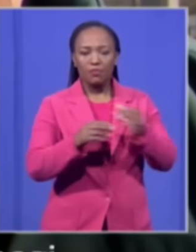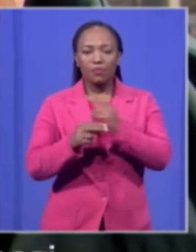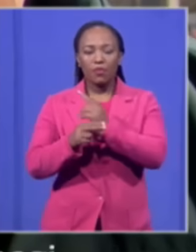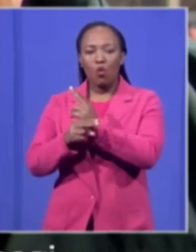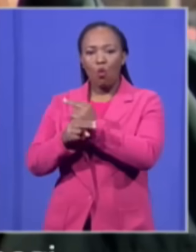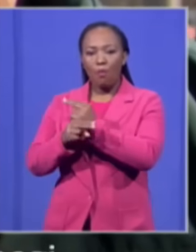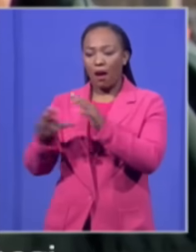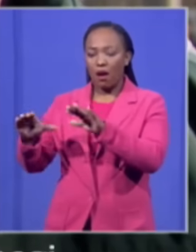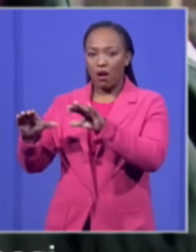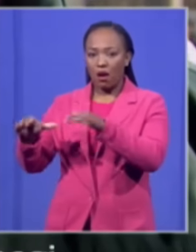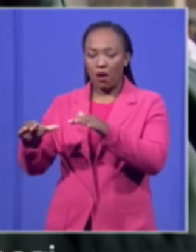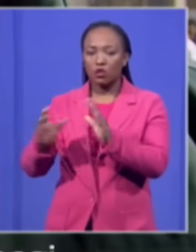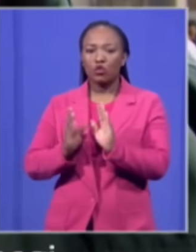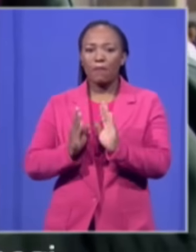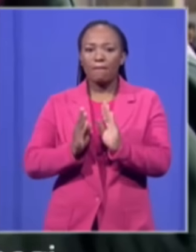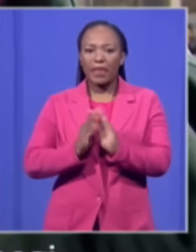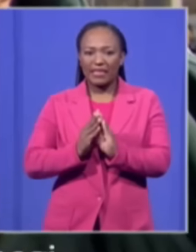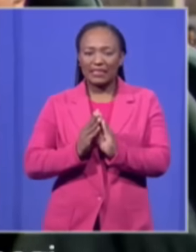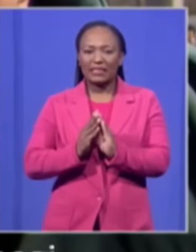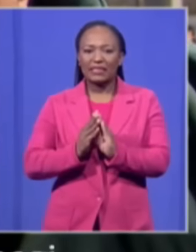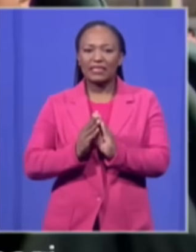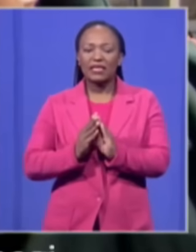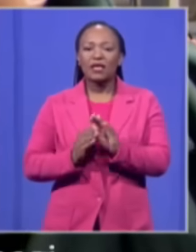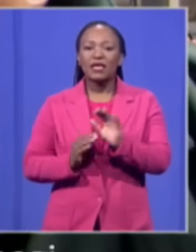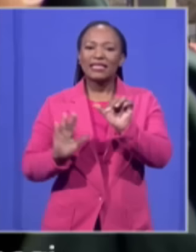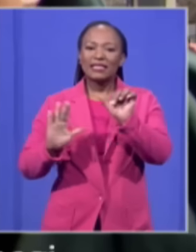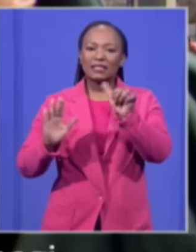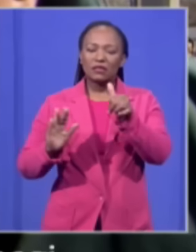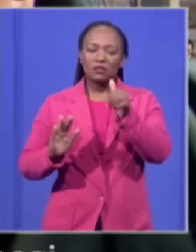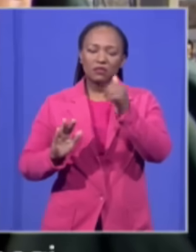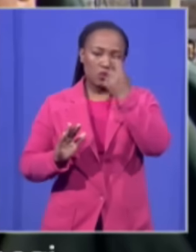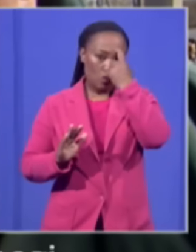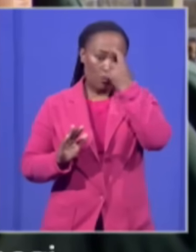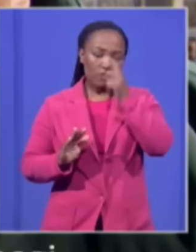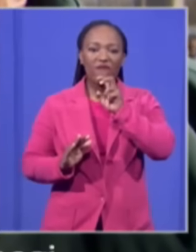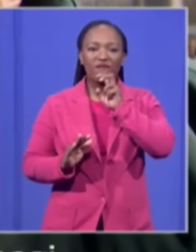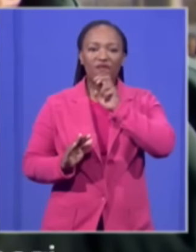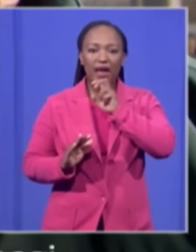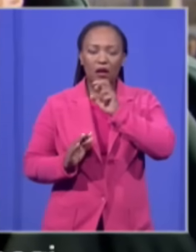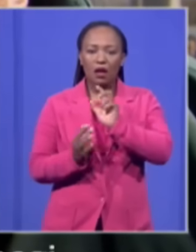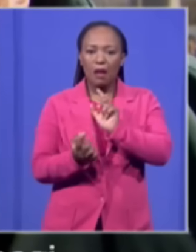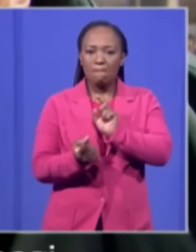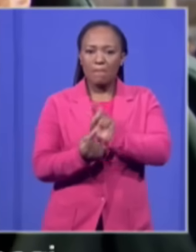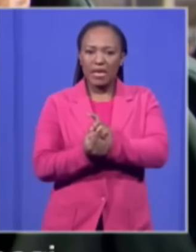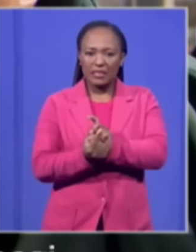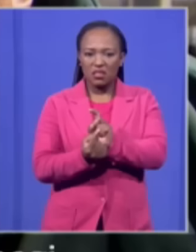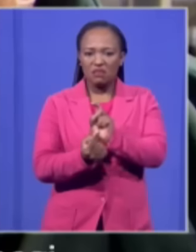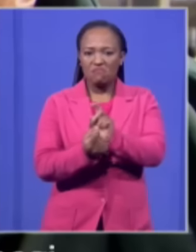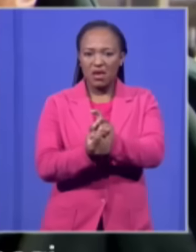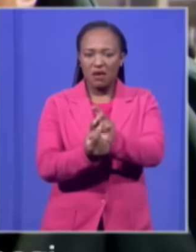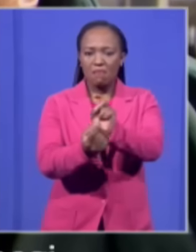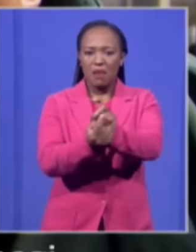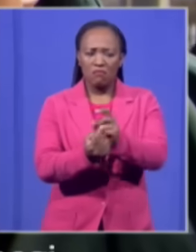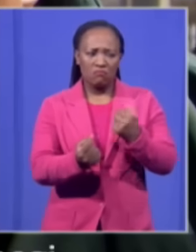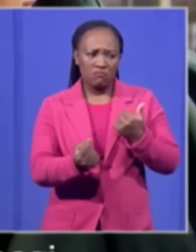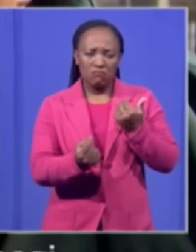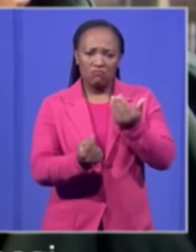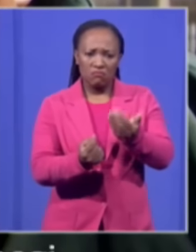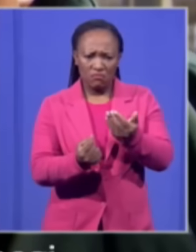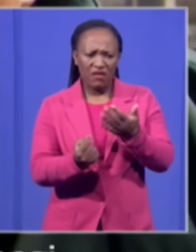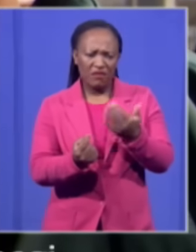frequently every fortnight, 6 o'clock on a Friday. And there has been, specific concession resolutions,